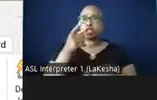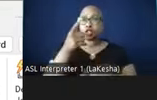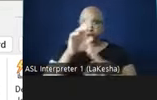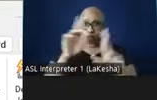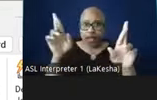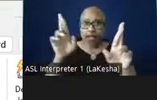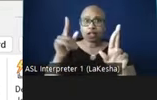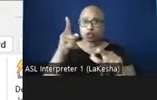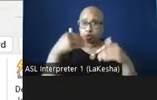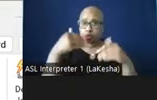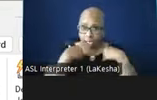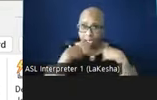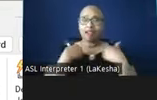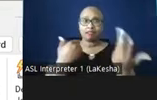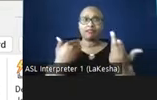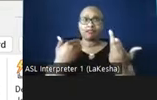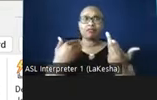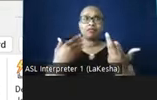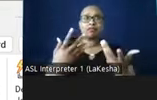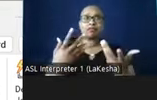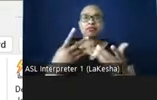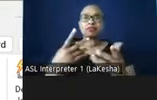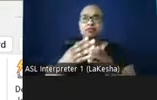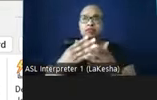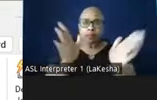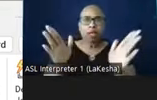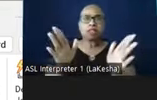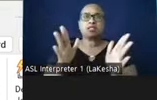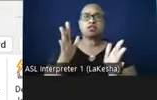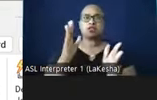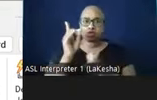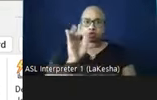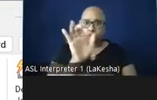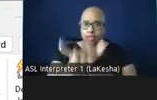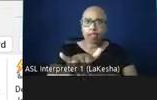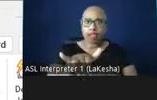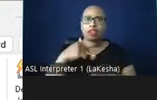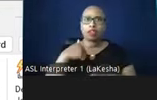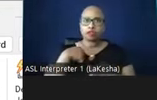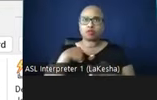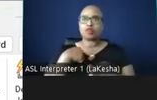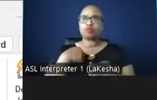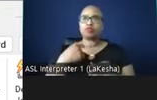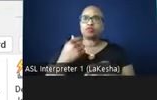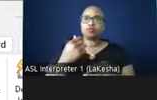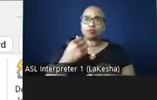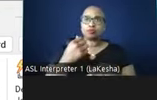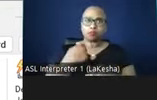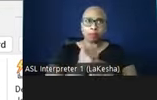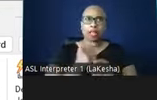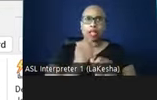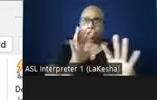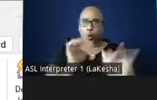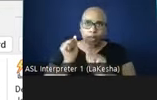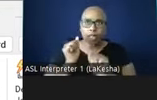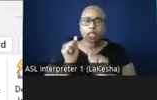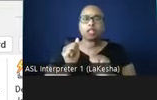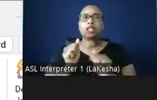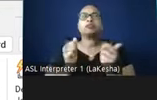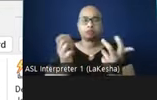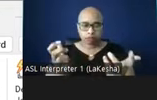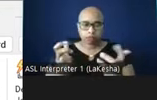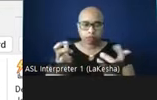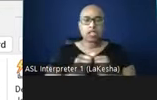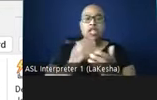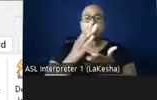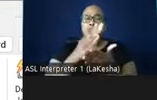to execute them and so on. So a list of those projects was generated very quickly. Also, we have something called the Project